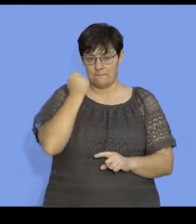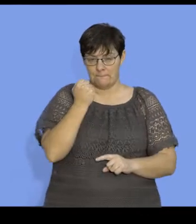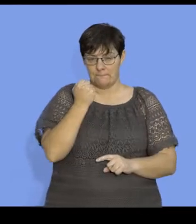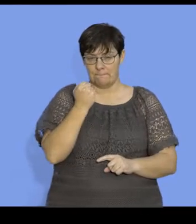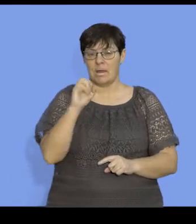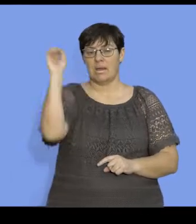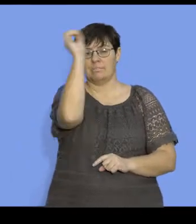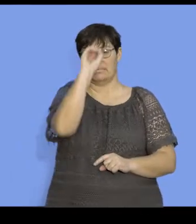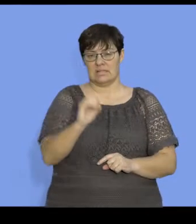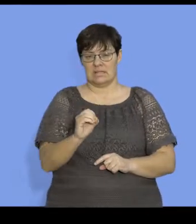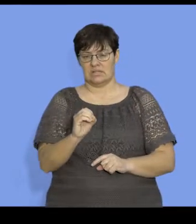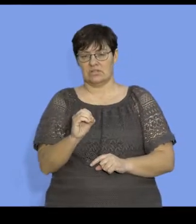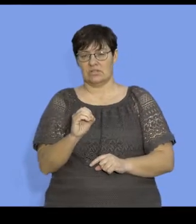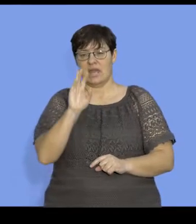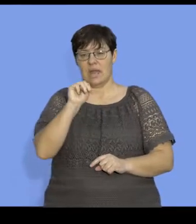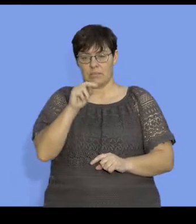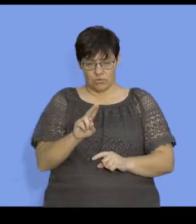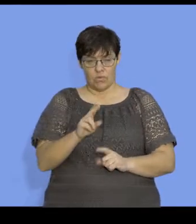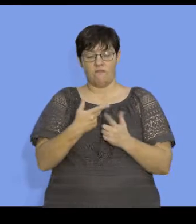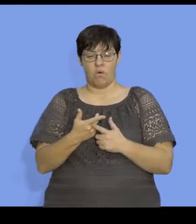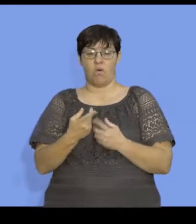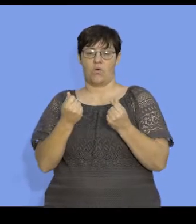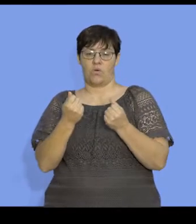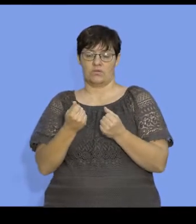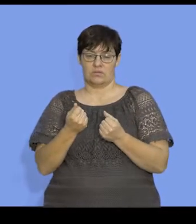markup on the cost price.